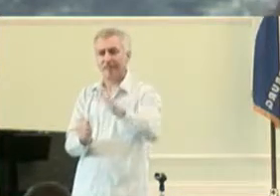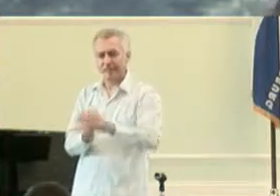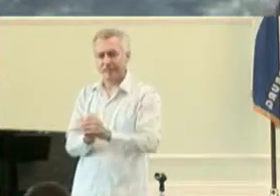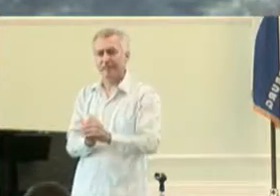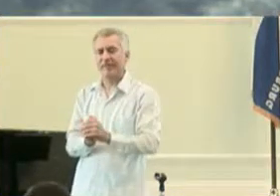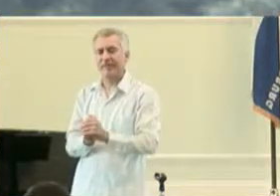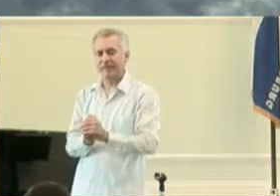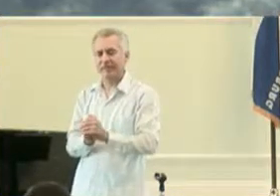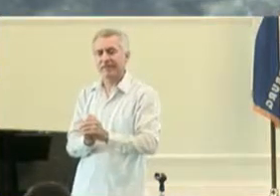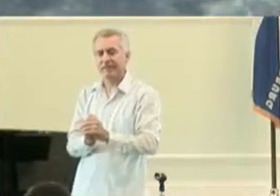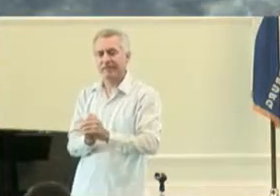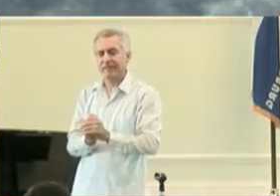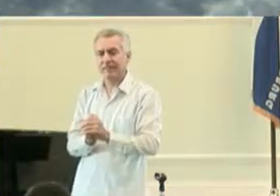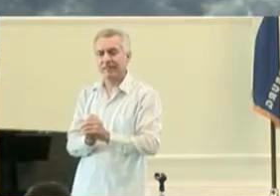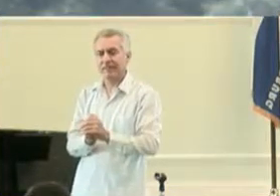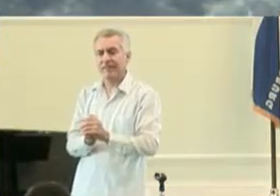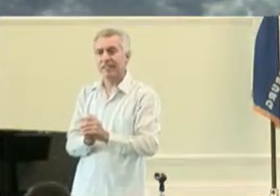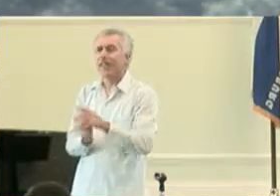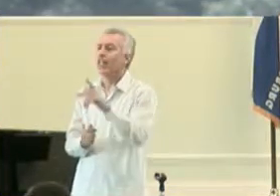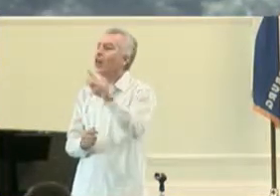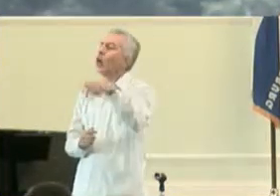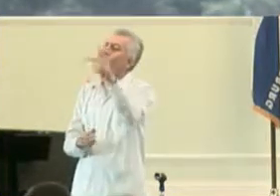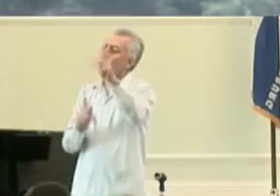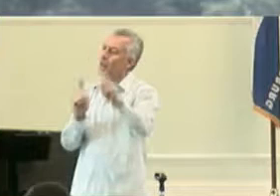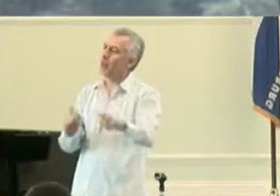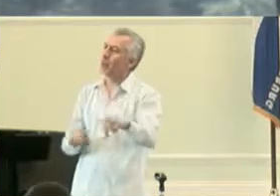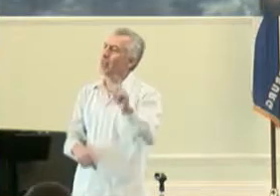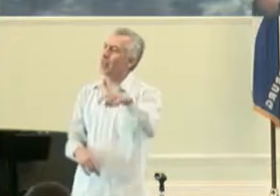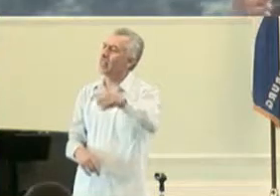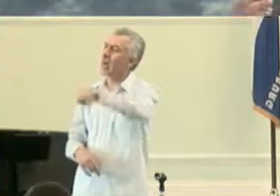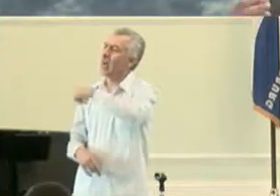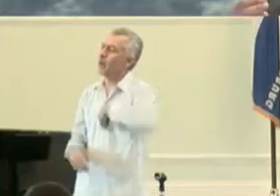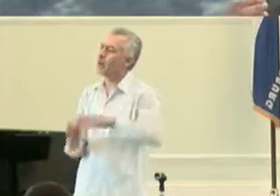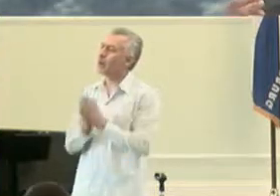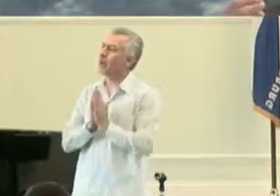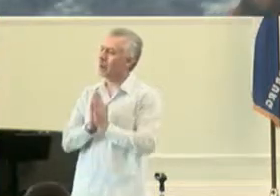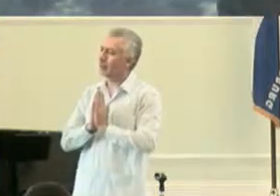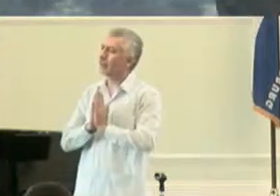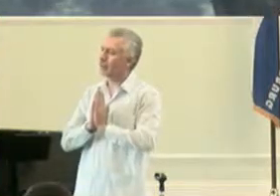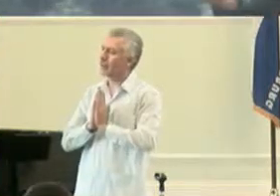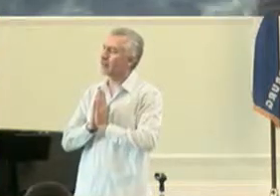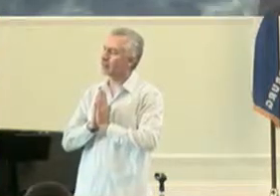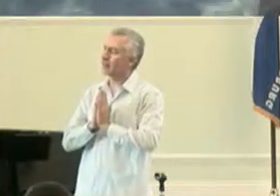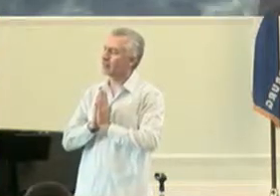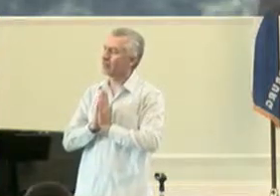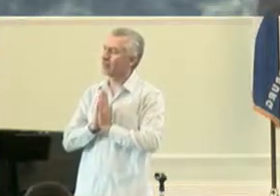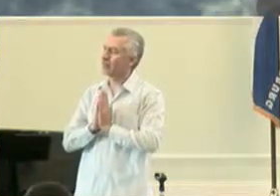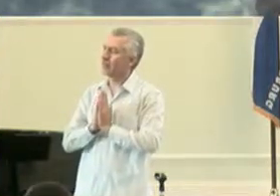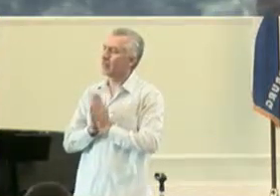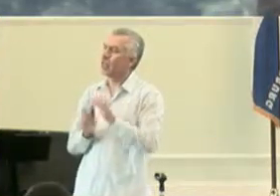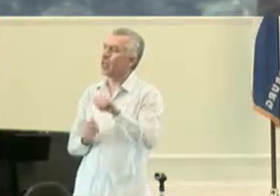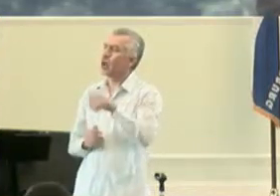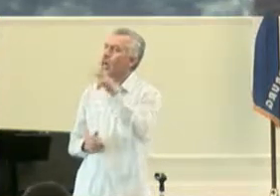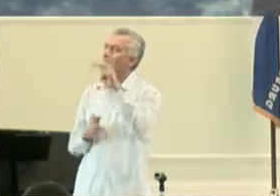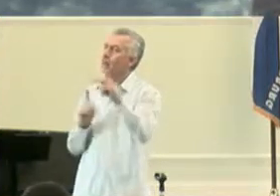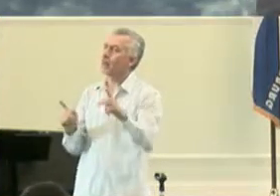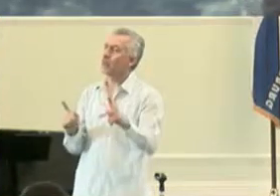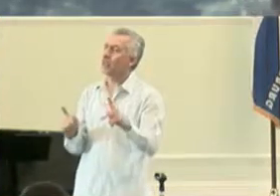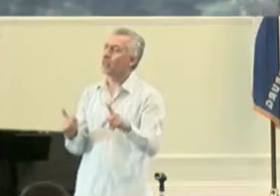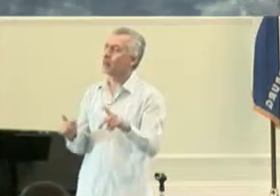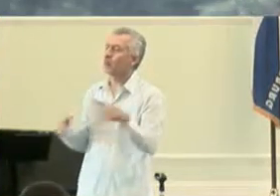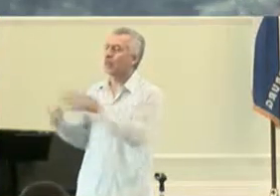There are people that need to be prayed for. There are people that need to be stirred by the Spirit of